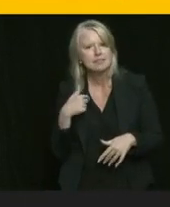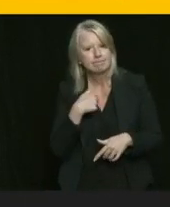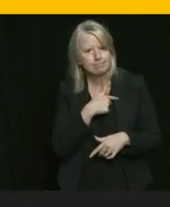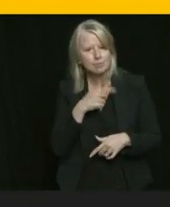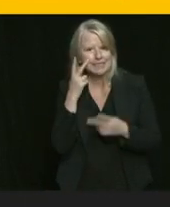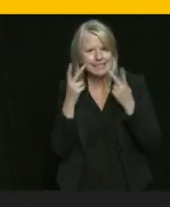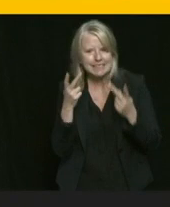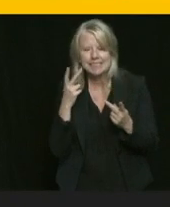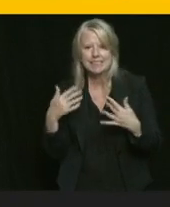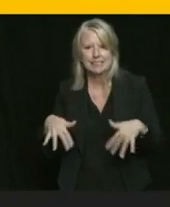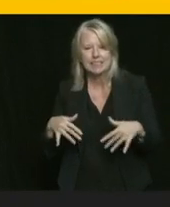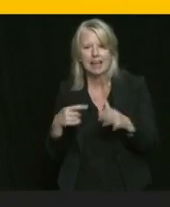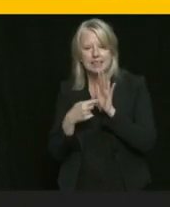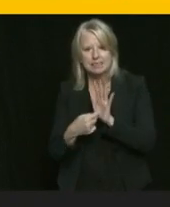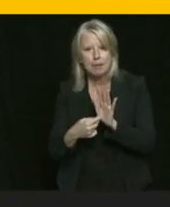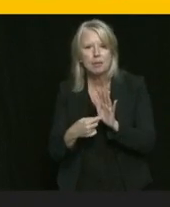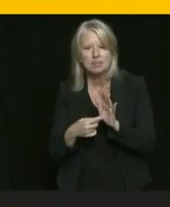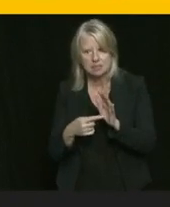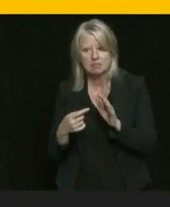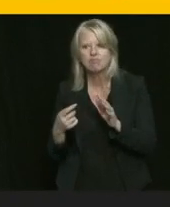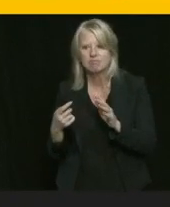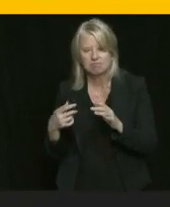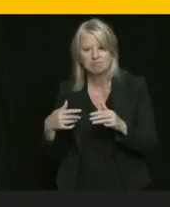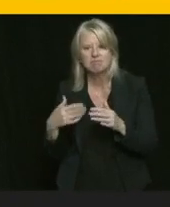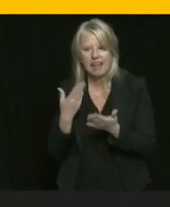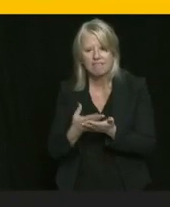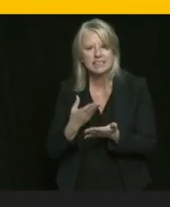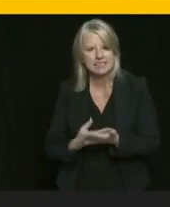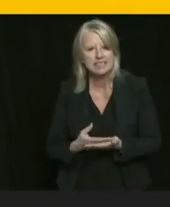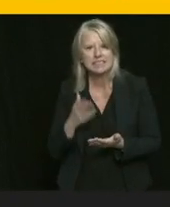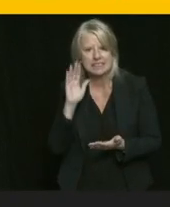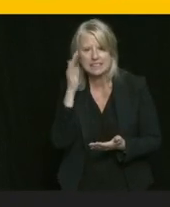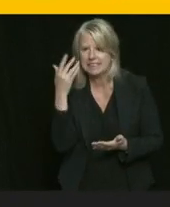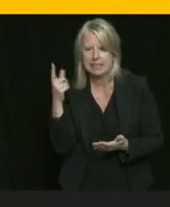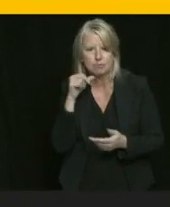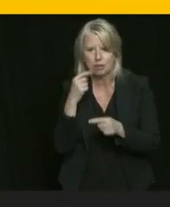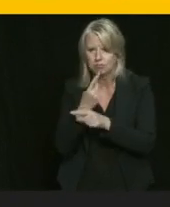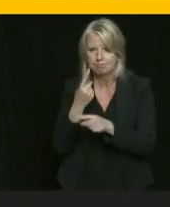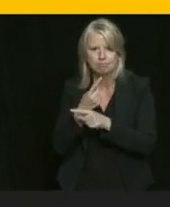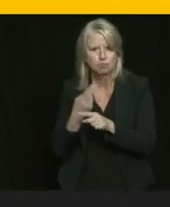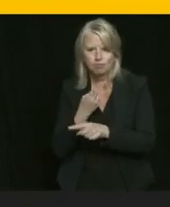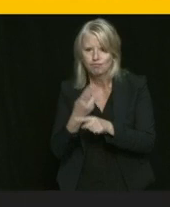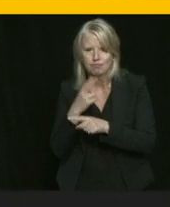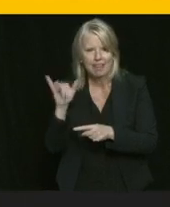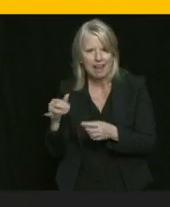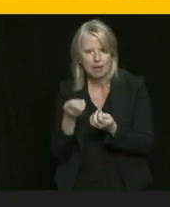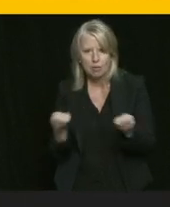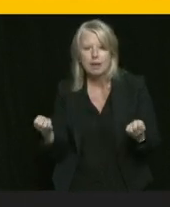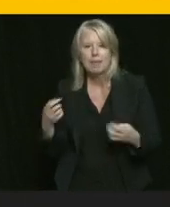see examples and evidence that they possibly were not. The Government of Canada launched an immediate